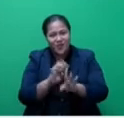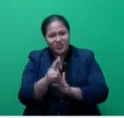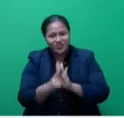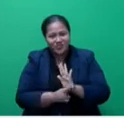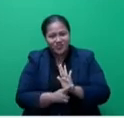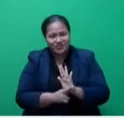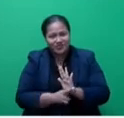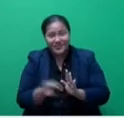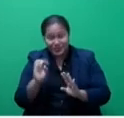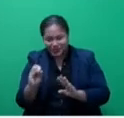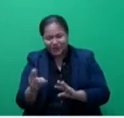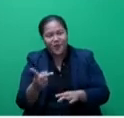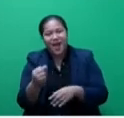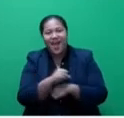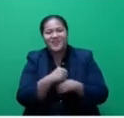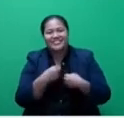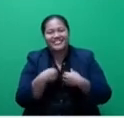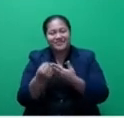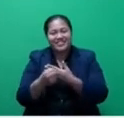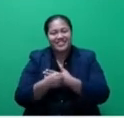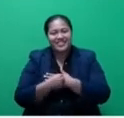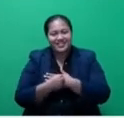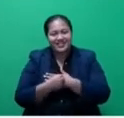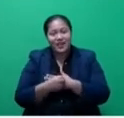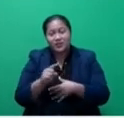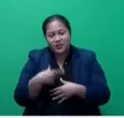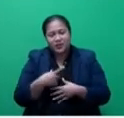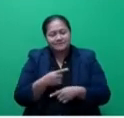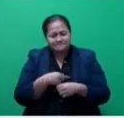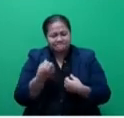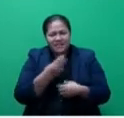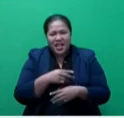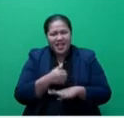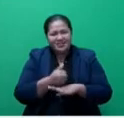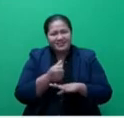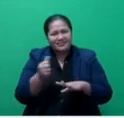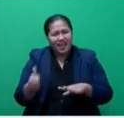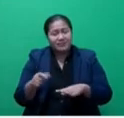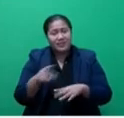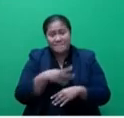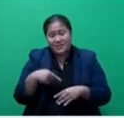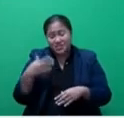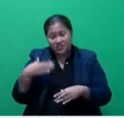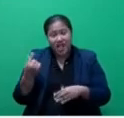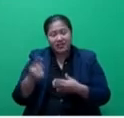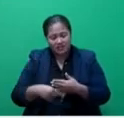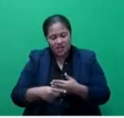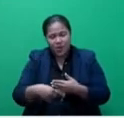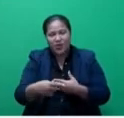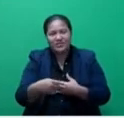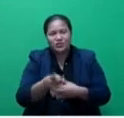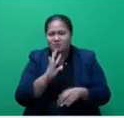be good for us. On that note, Mr. Speaker, I urge the government and the Ministry of Health and Medical Services to continue to